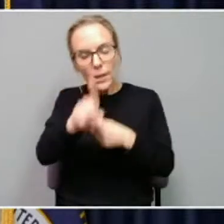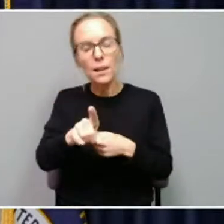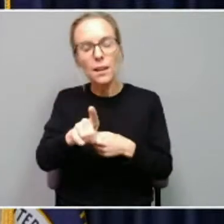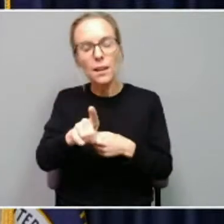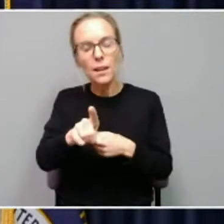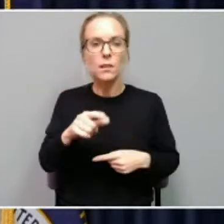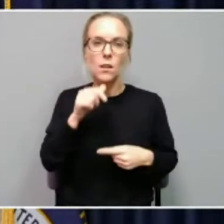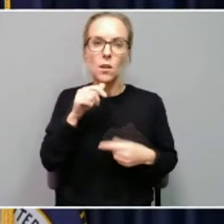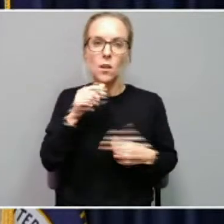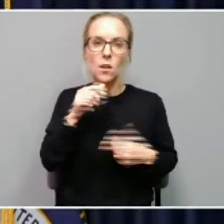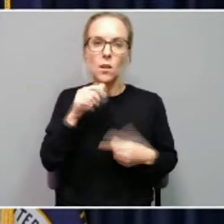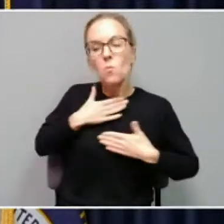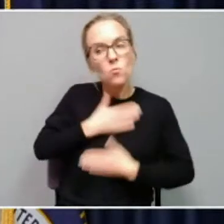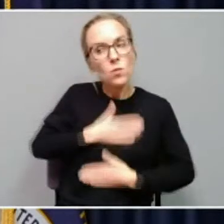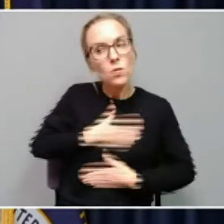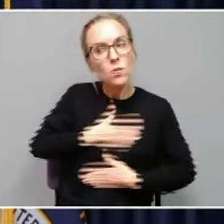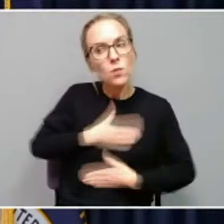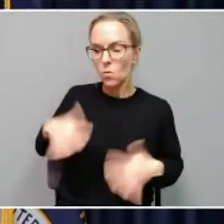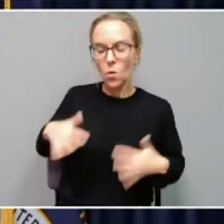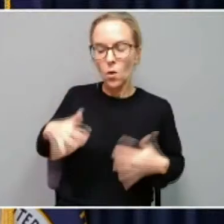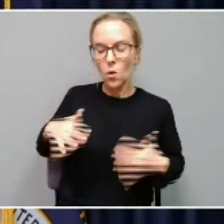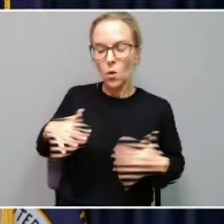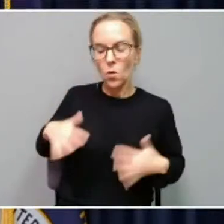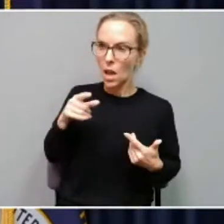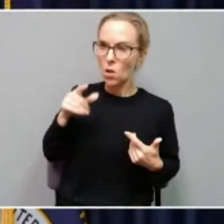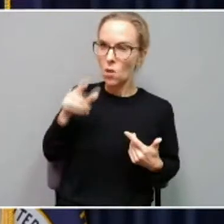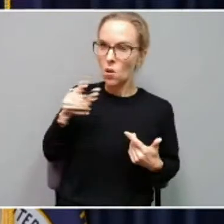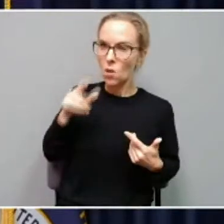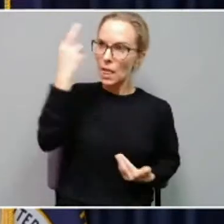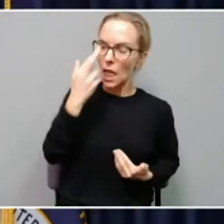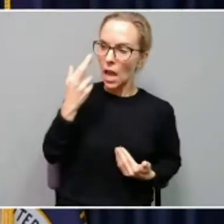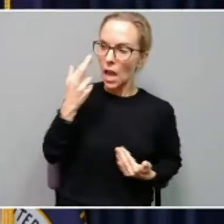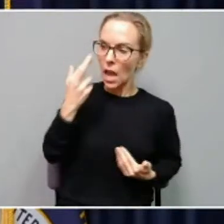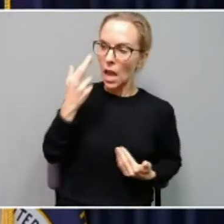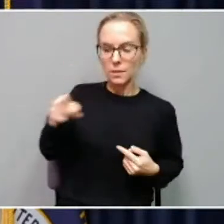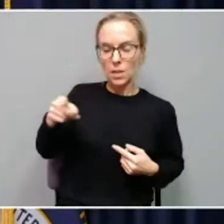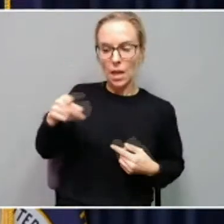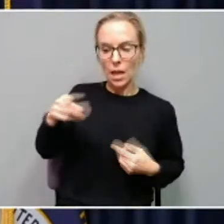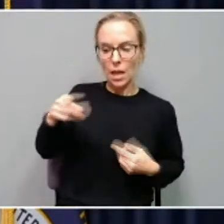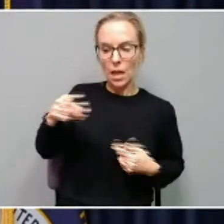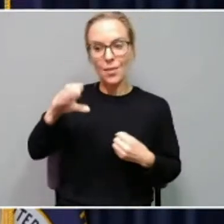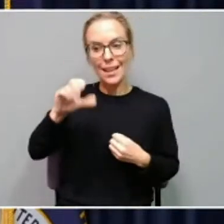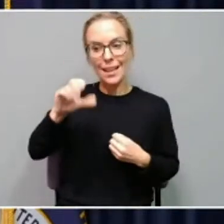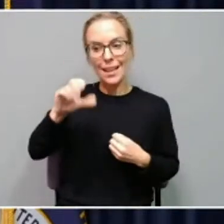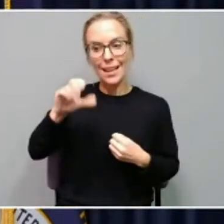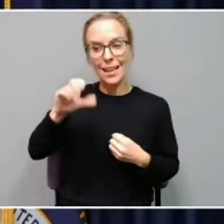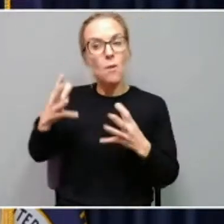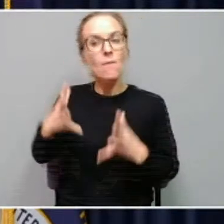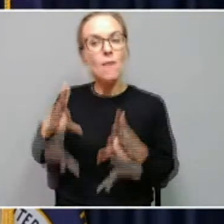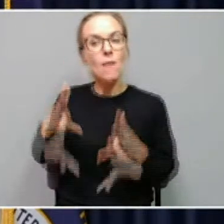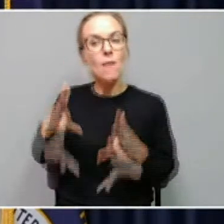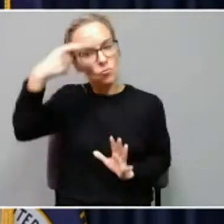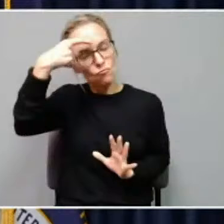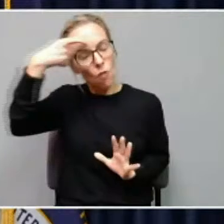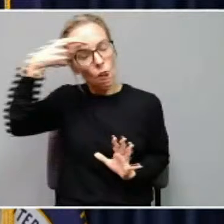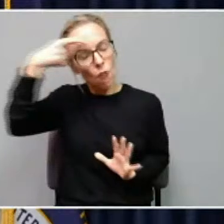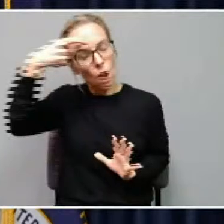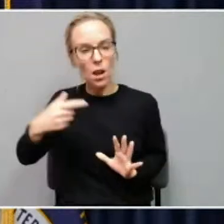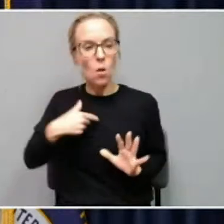enough the trauma that our healthcare providers are going through. We talk about trauma a lot in times of